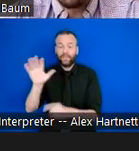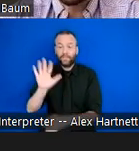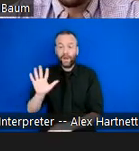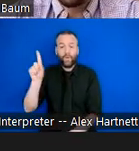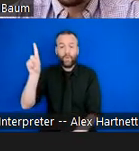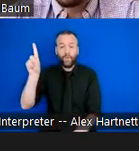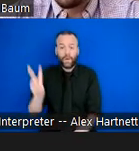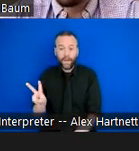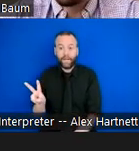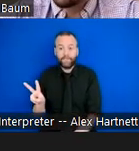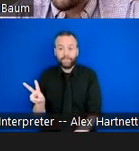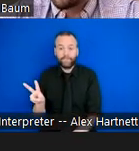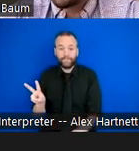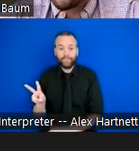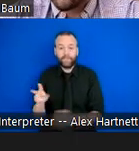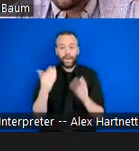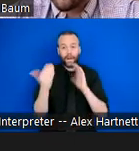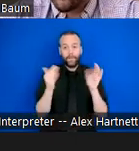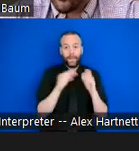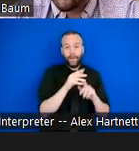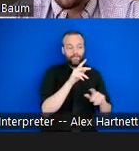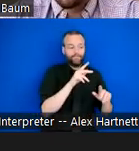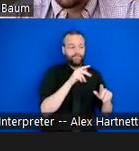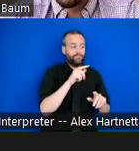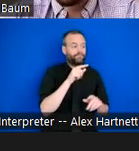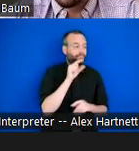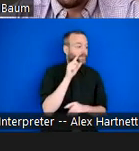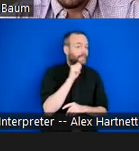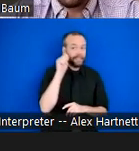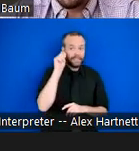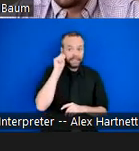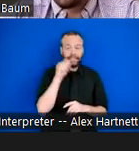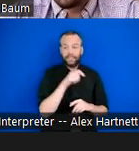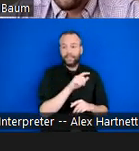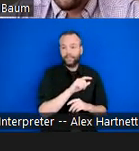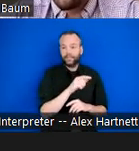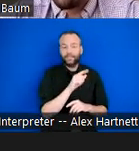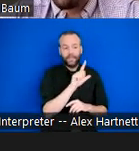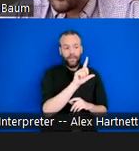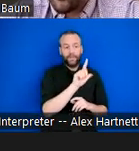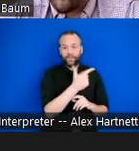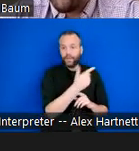of those who felt low or moderate social support. Think about that, okay?